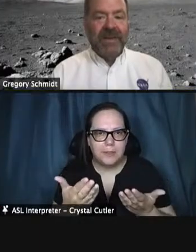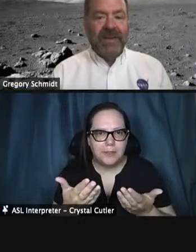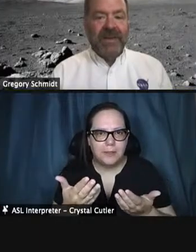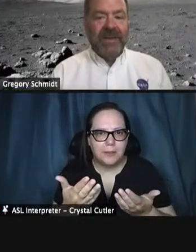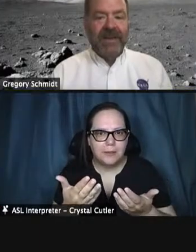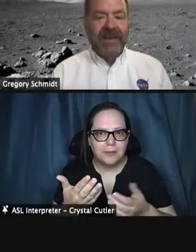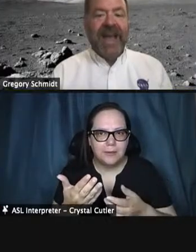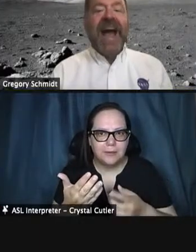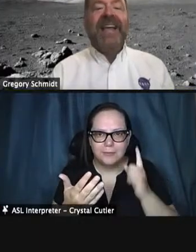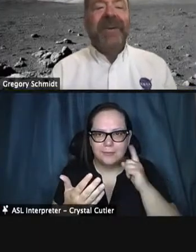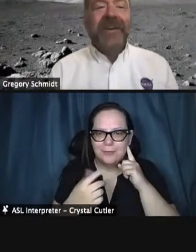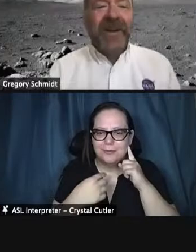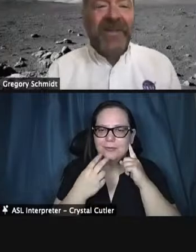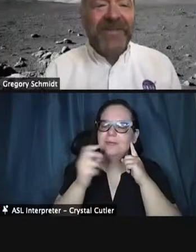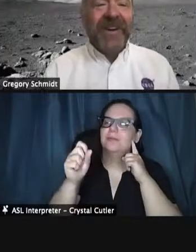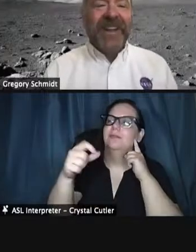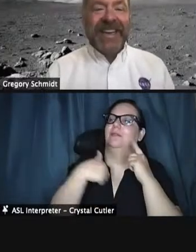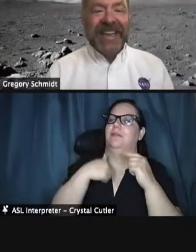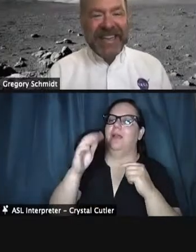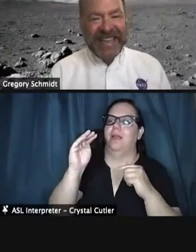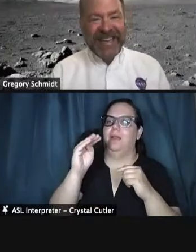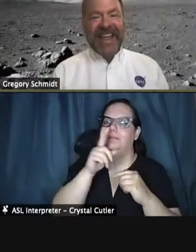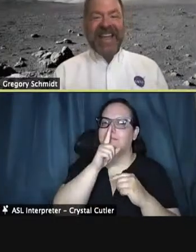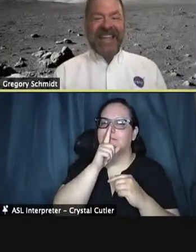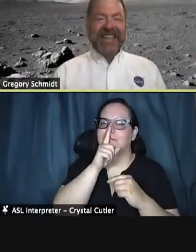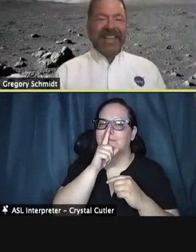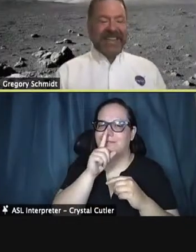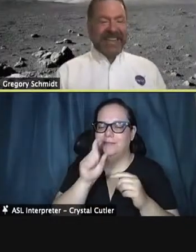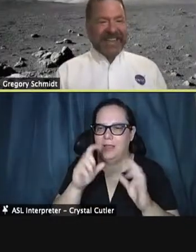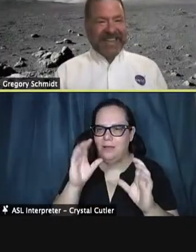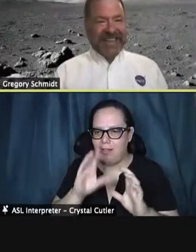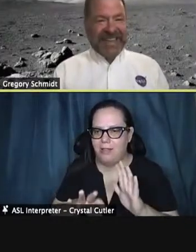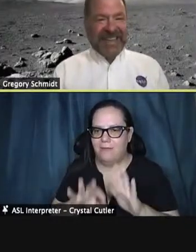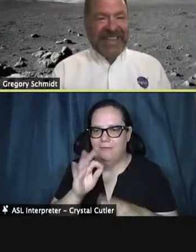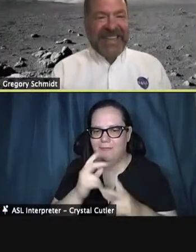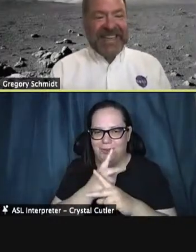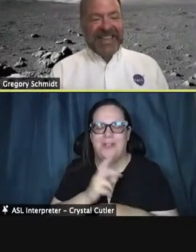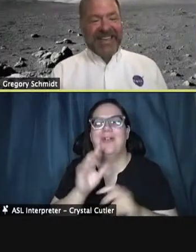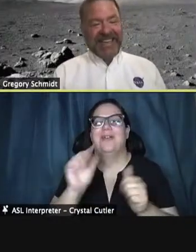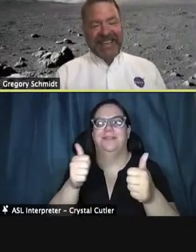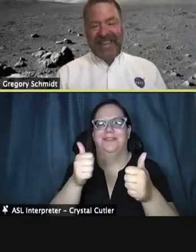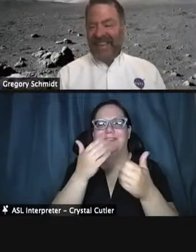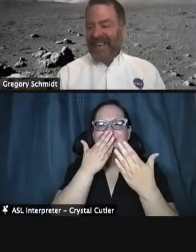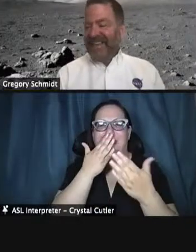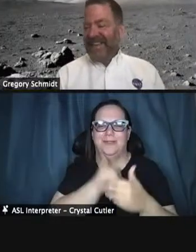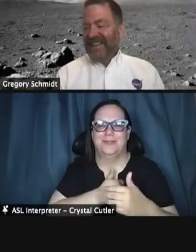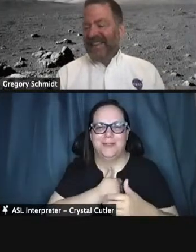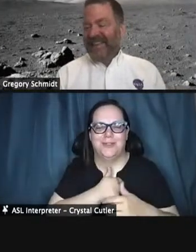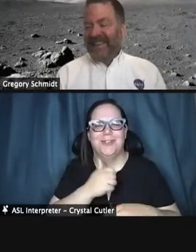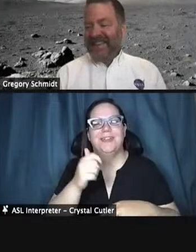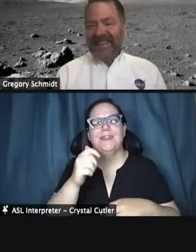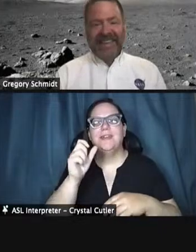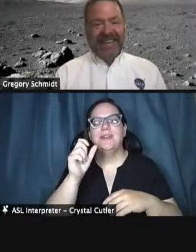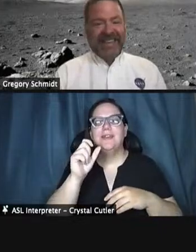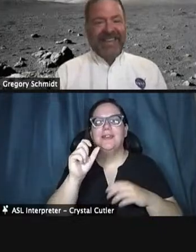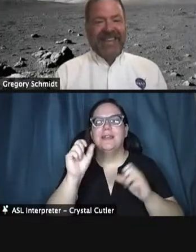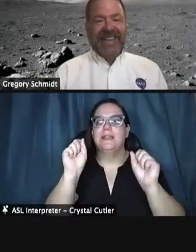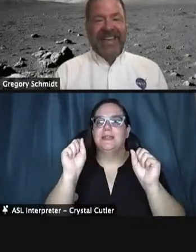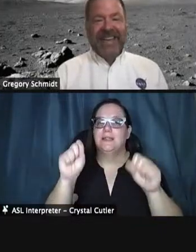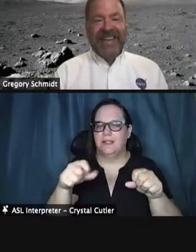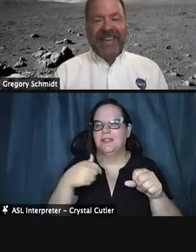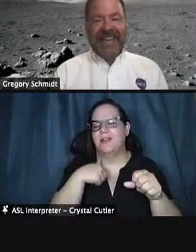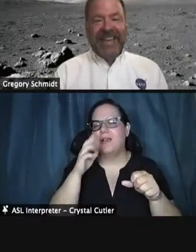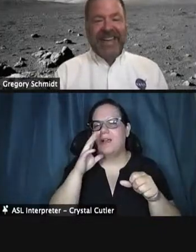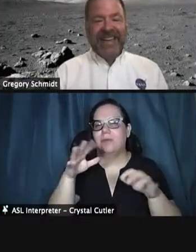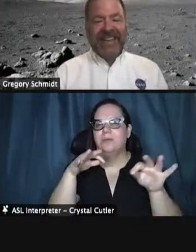I am on mute. I had to find the mute there we button. go. Very good. Thanks. Okay. Sorry. Yes. I'll talk about